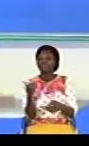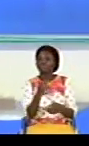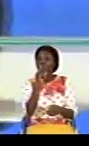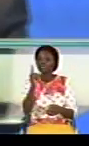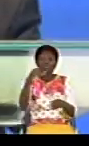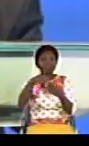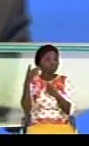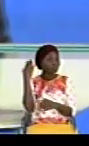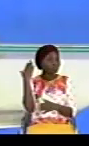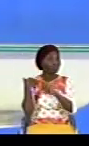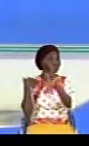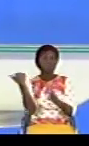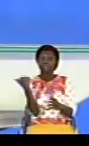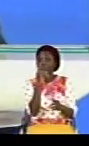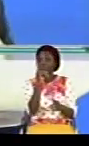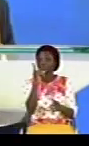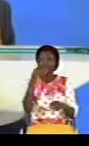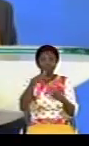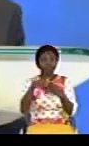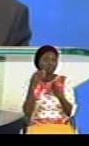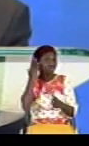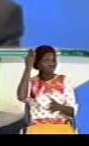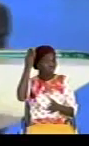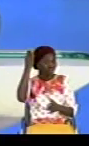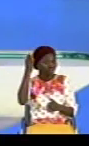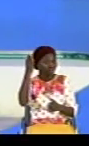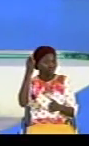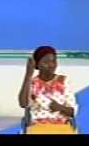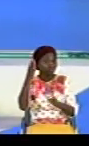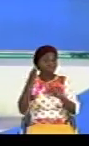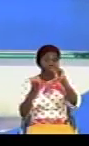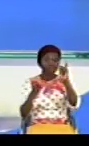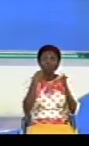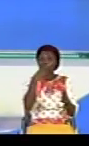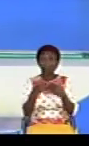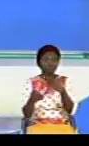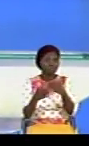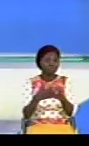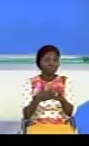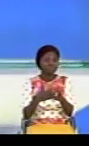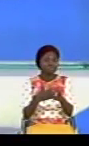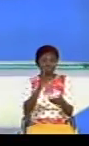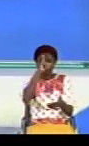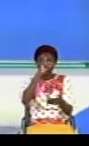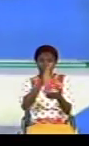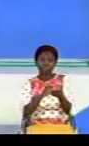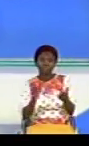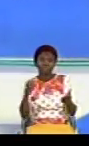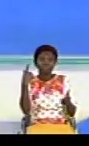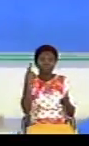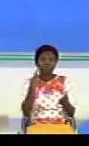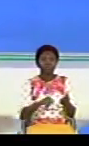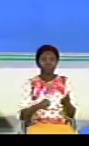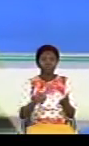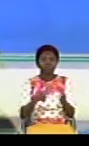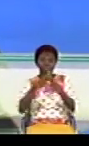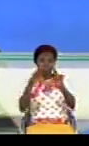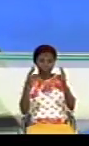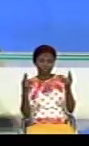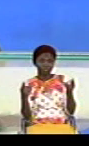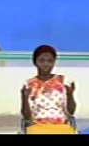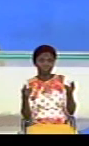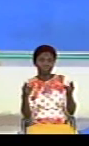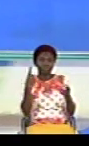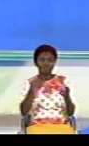in the future, whoever believes the report, the revelation, the word, the